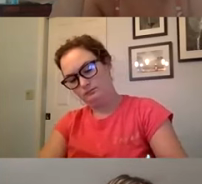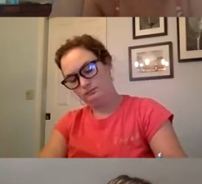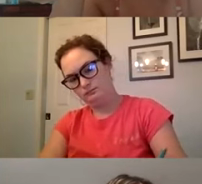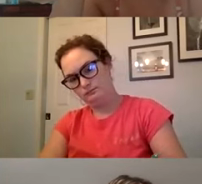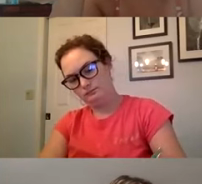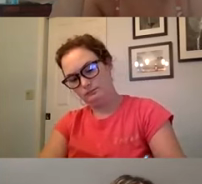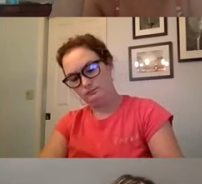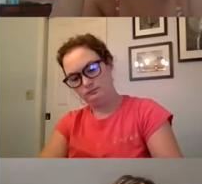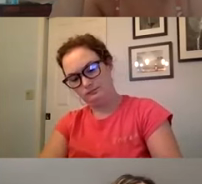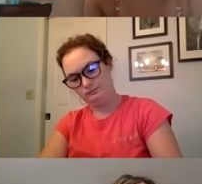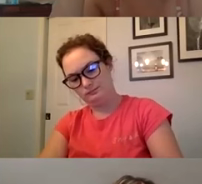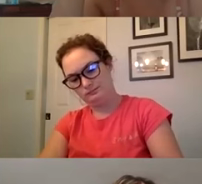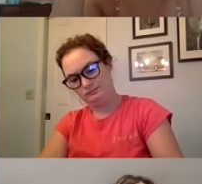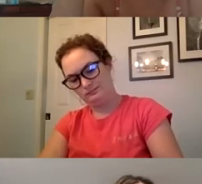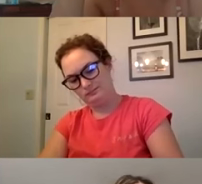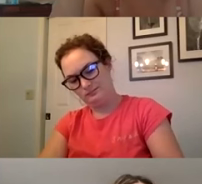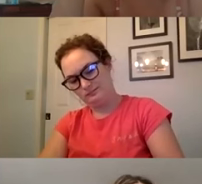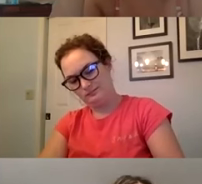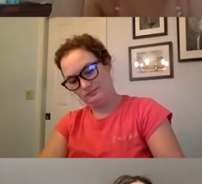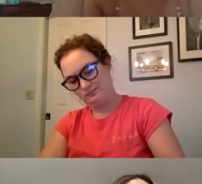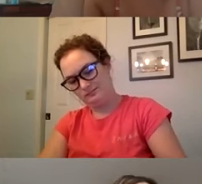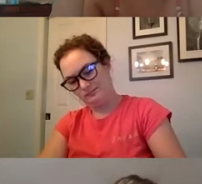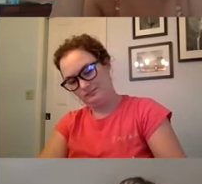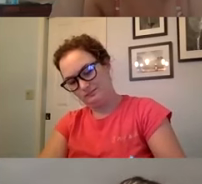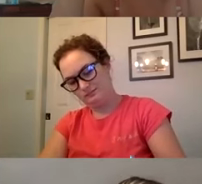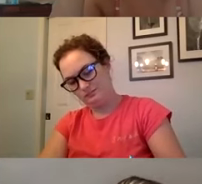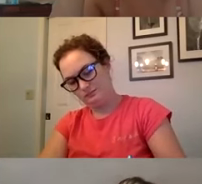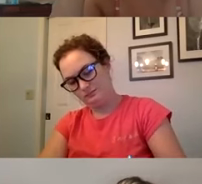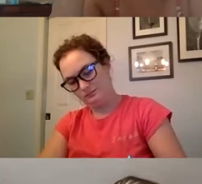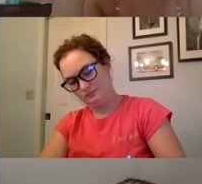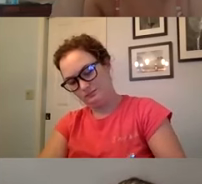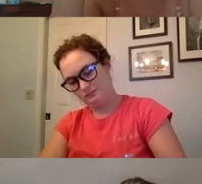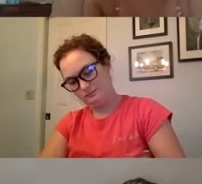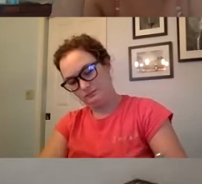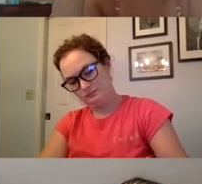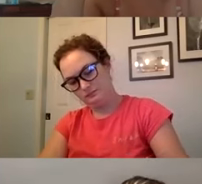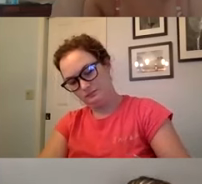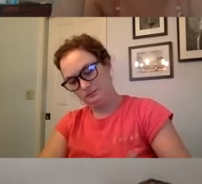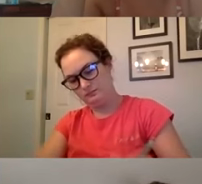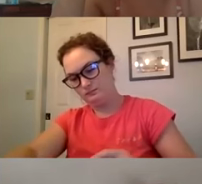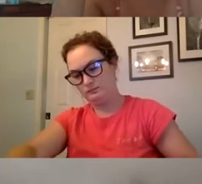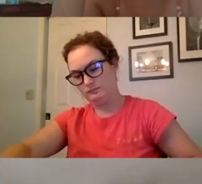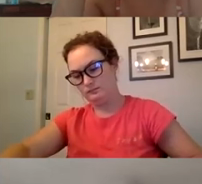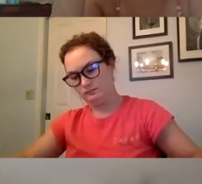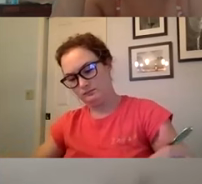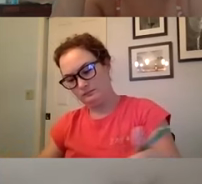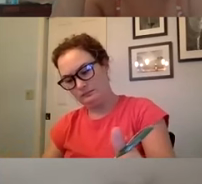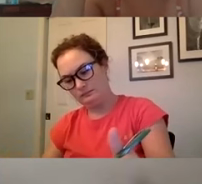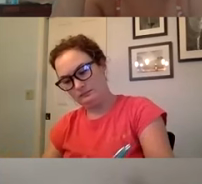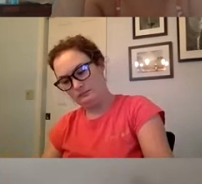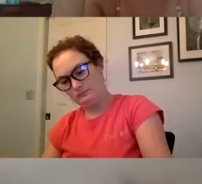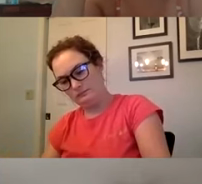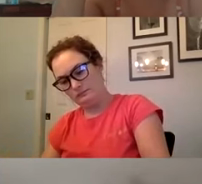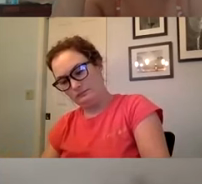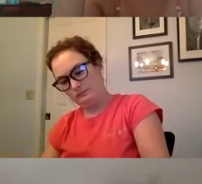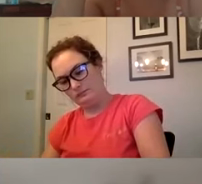this process of continuing and then sliding to the right, where we can then bring a new one in. So this is that process of continuing to add more and